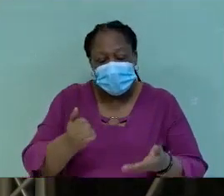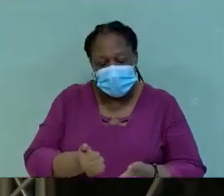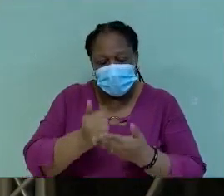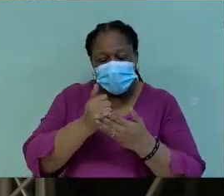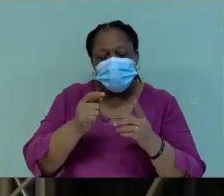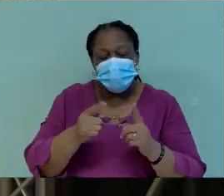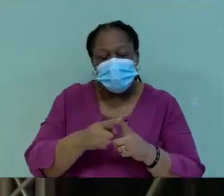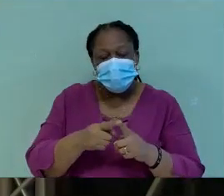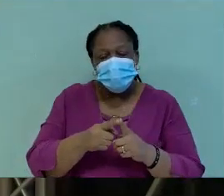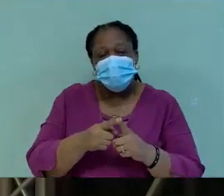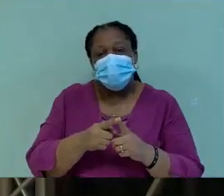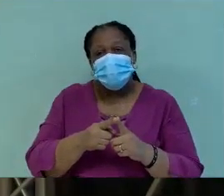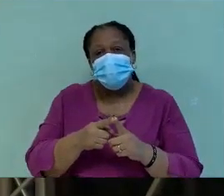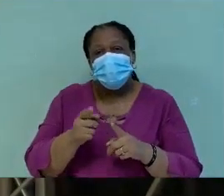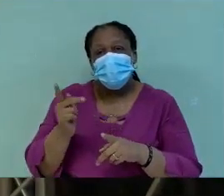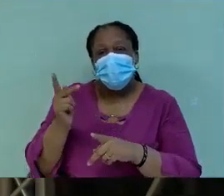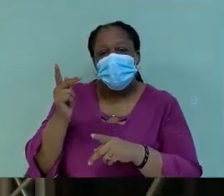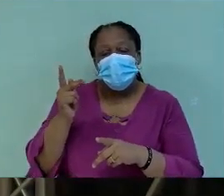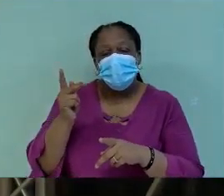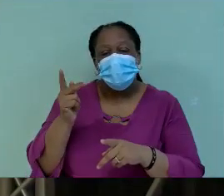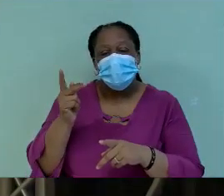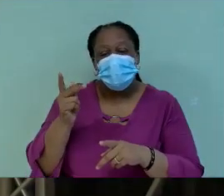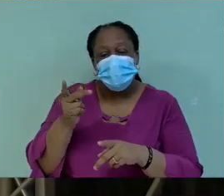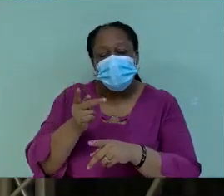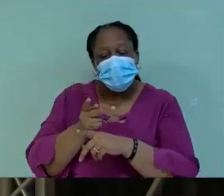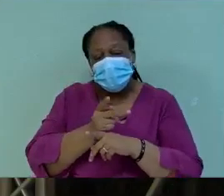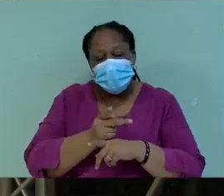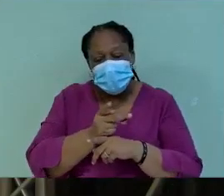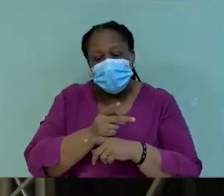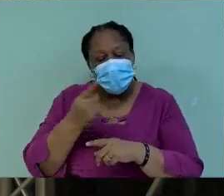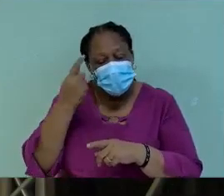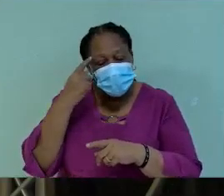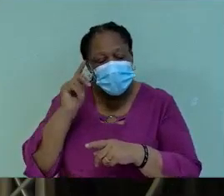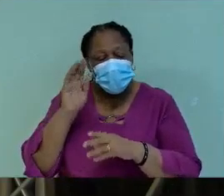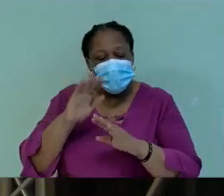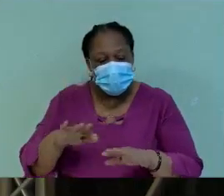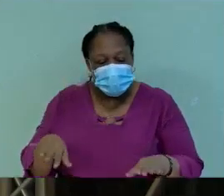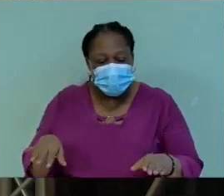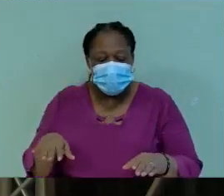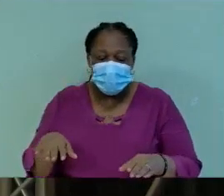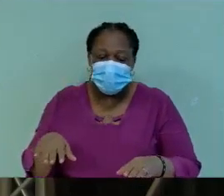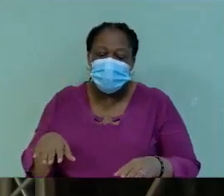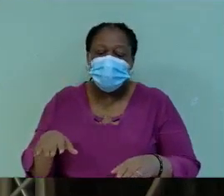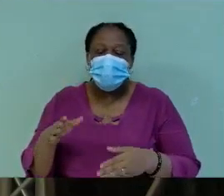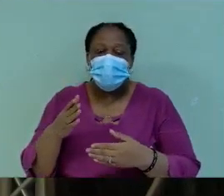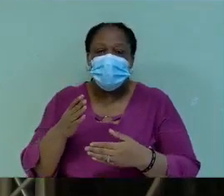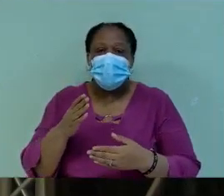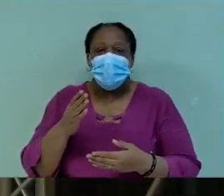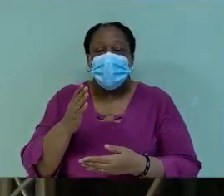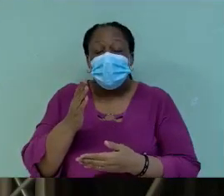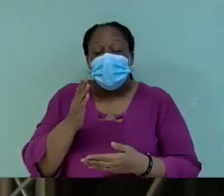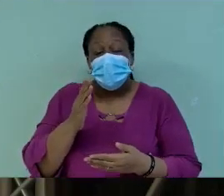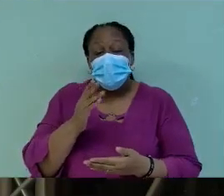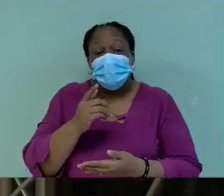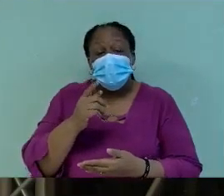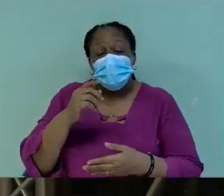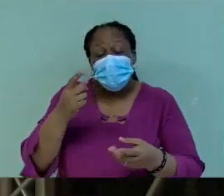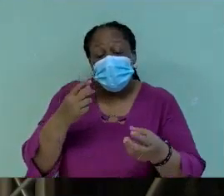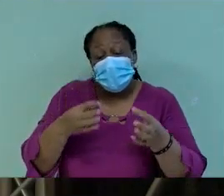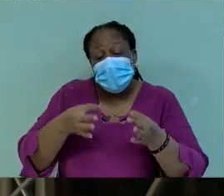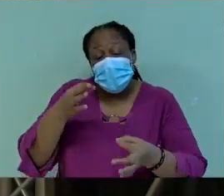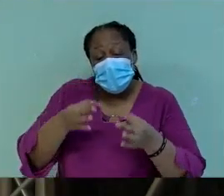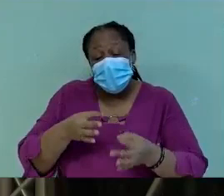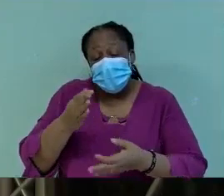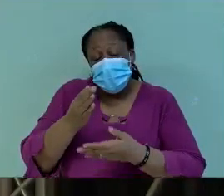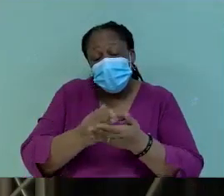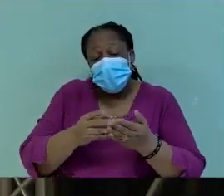balancing work and caring responsibilities. If no arrangement can be made, any employee who wishes to avail